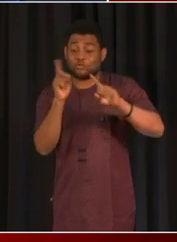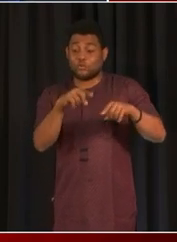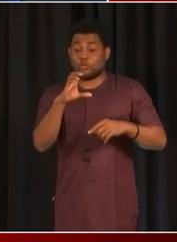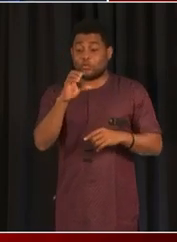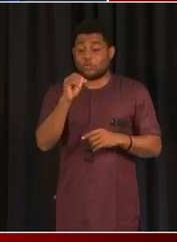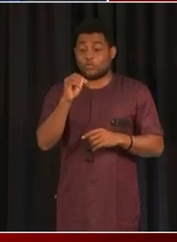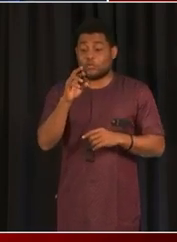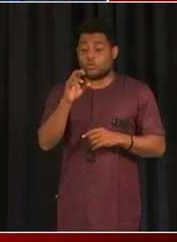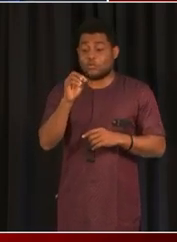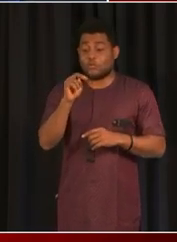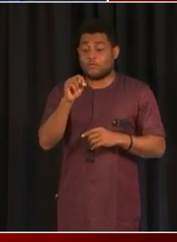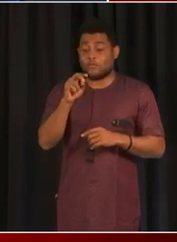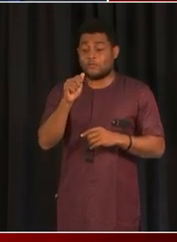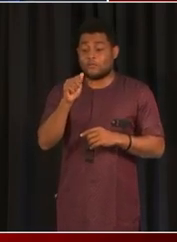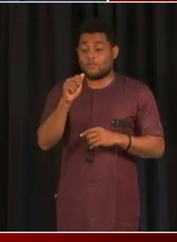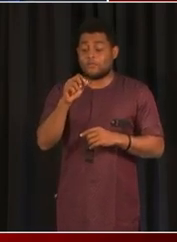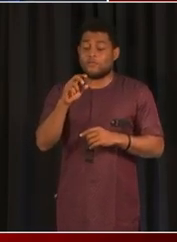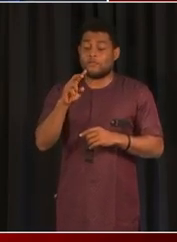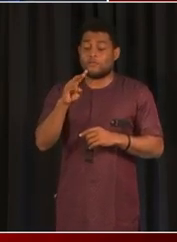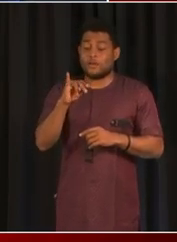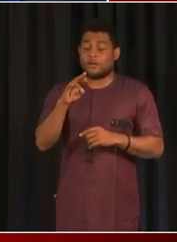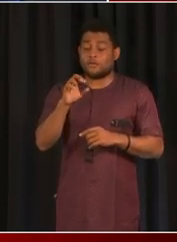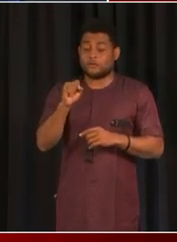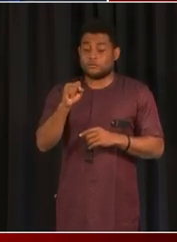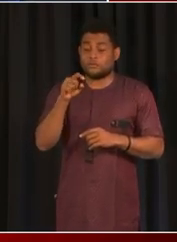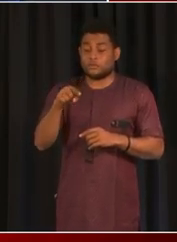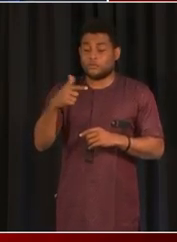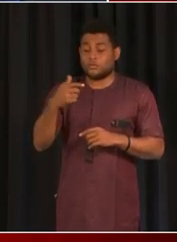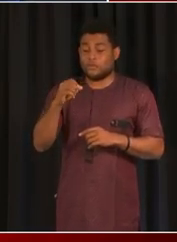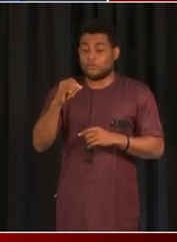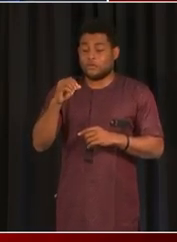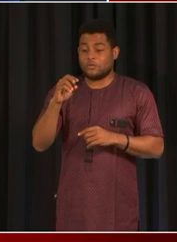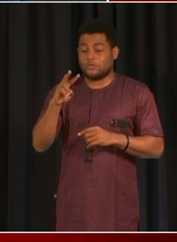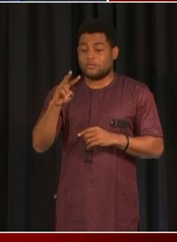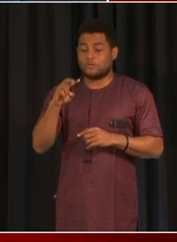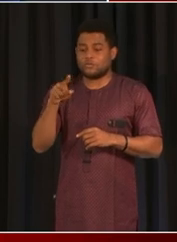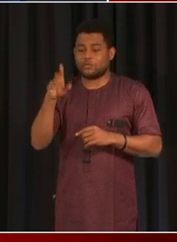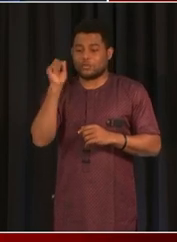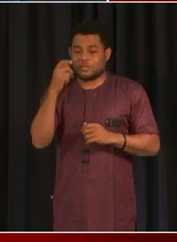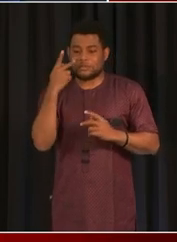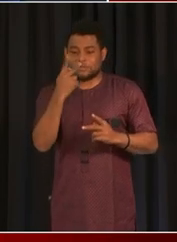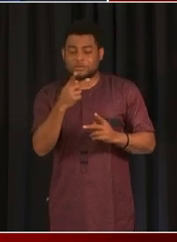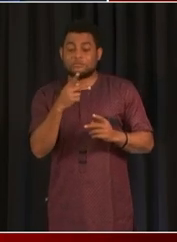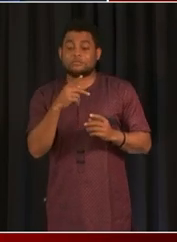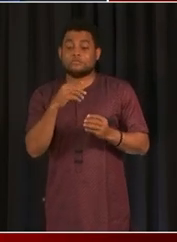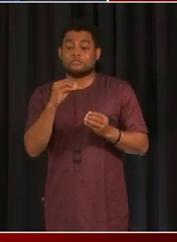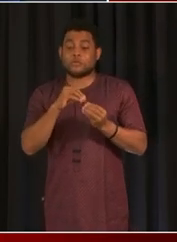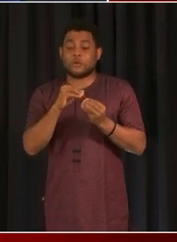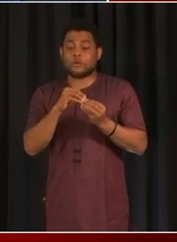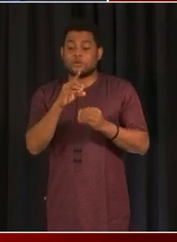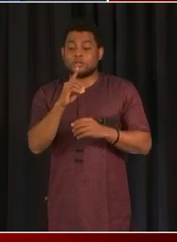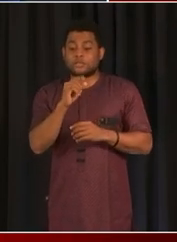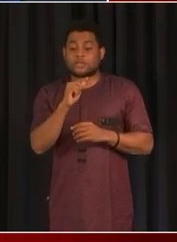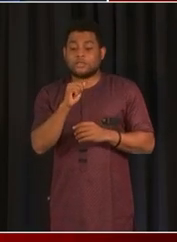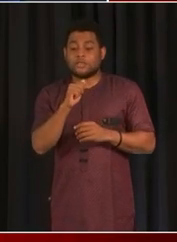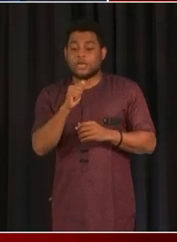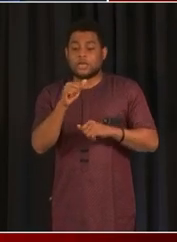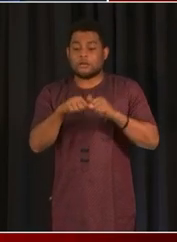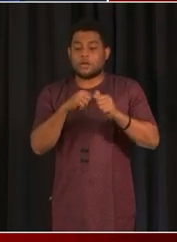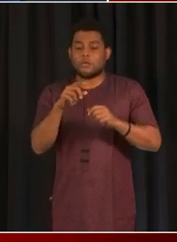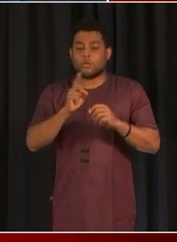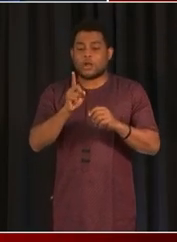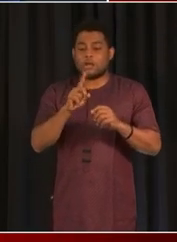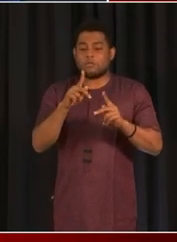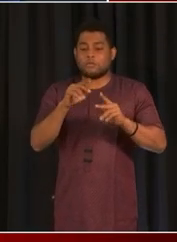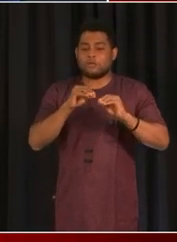coronavirus.dc.gov, you'll see more information about the demographics of who is having a breakthrough infection. So I